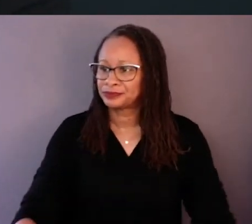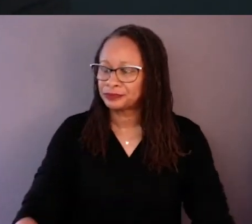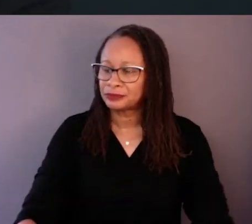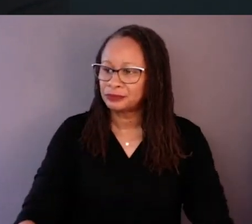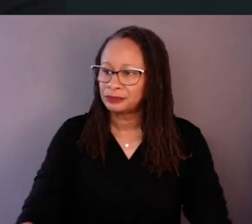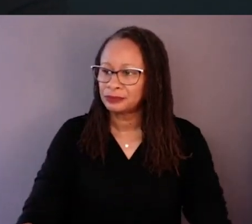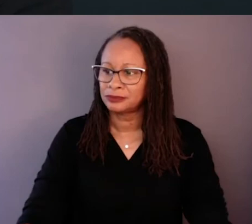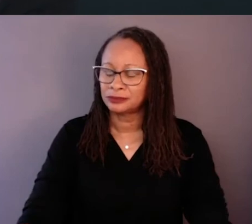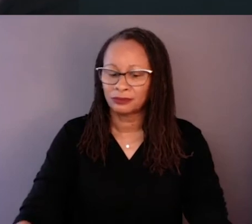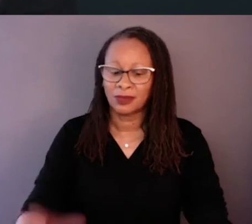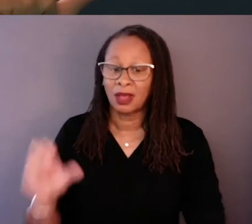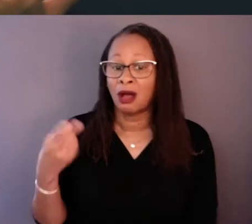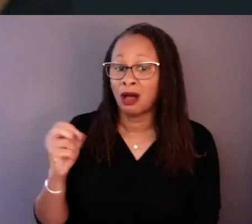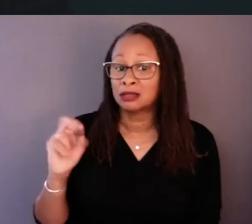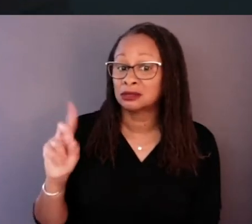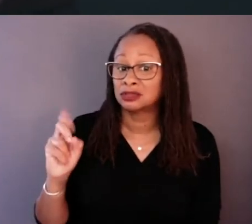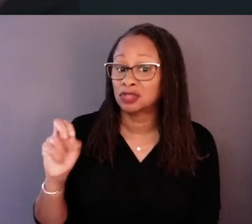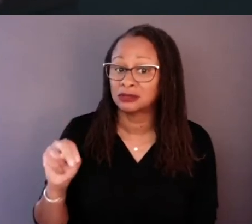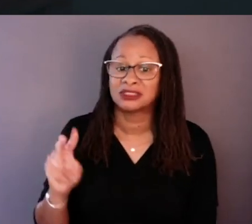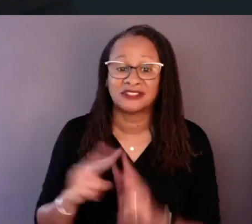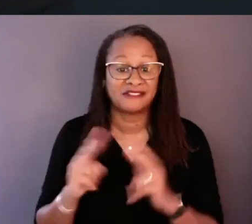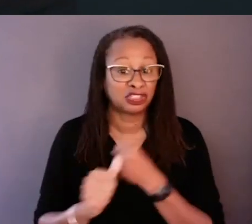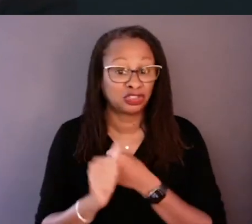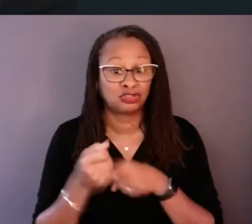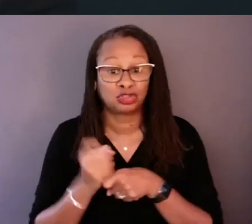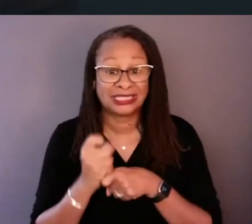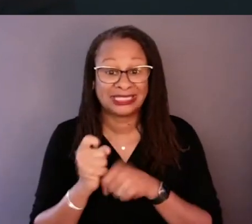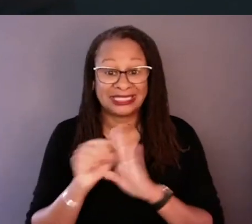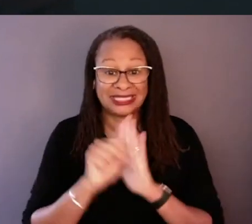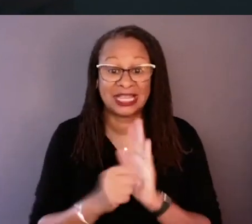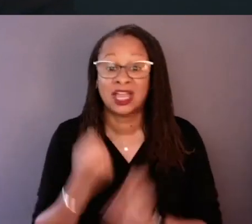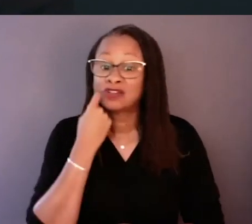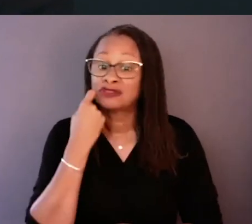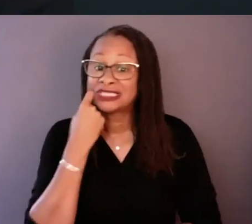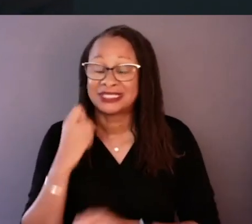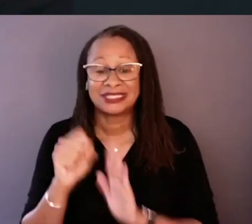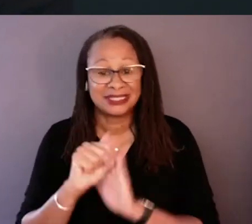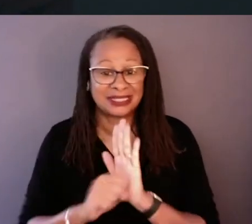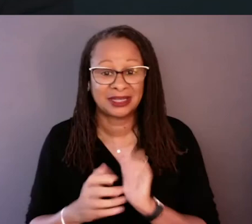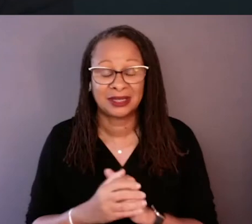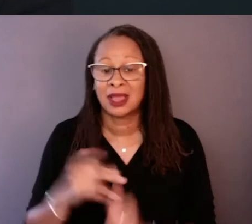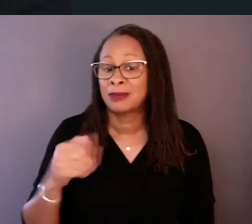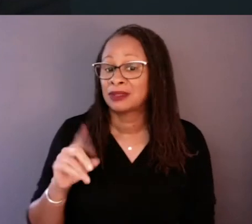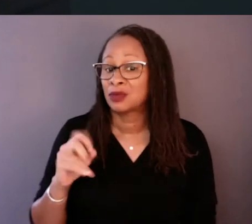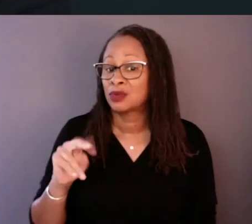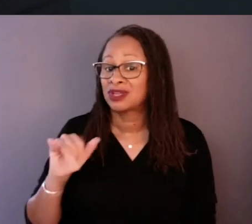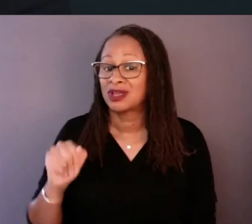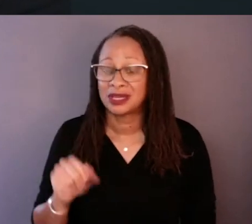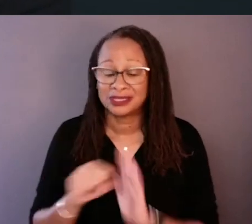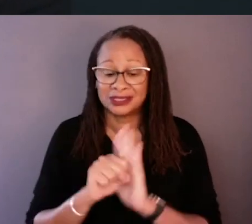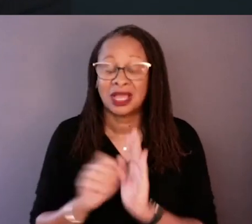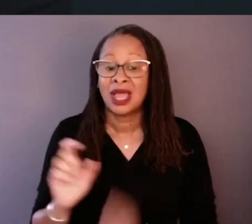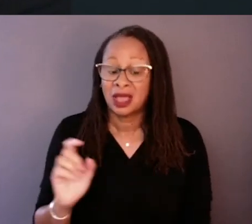tricky state. For example, now we just had elections. Rondônia was the only state in Brazil where Bolsonaro